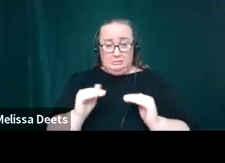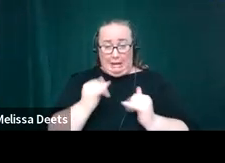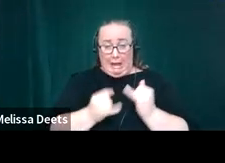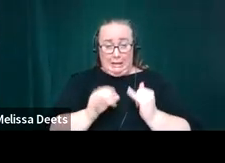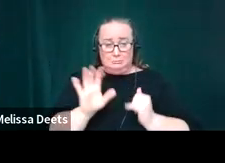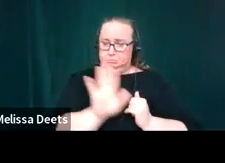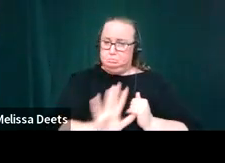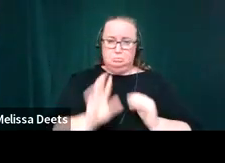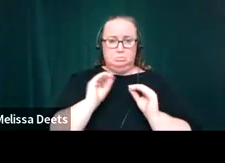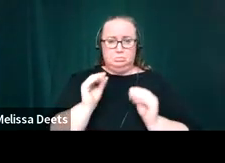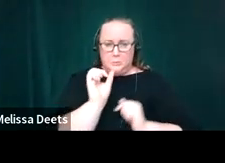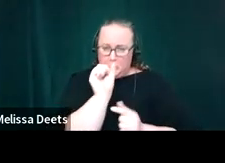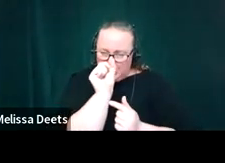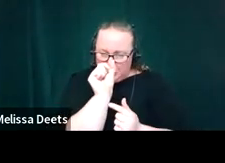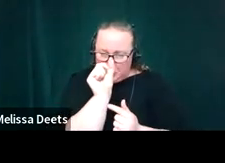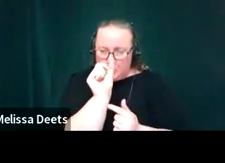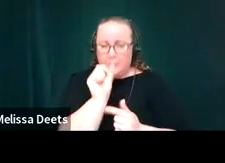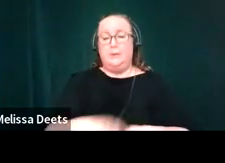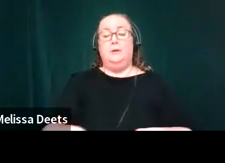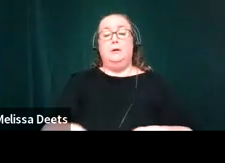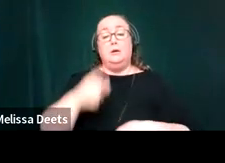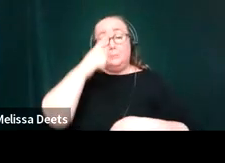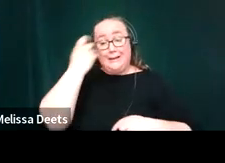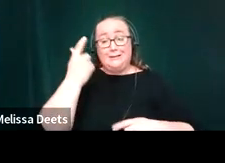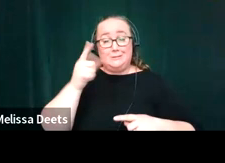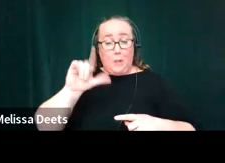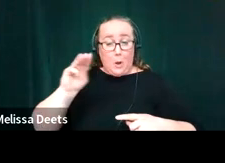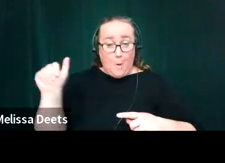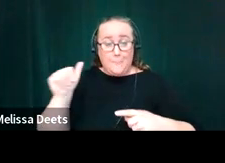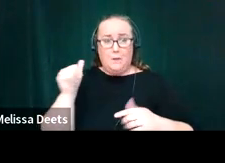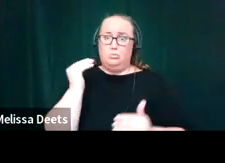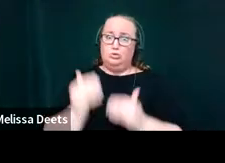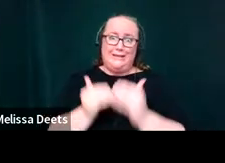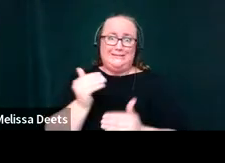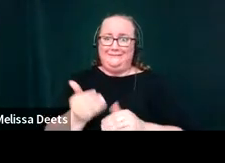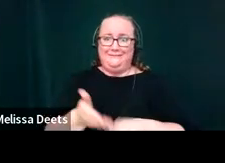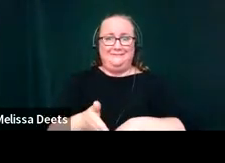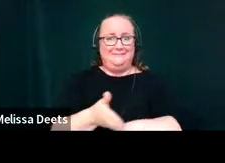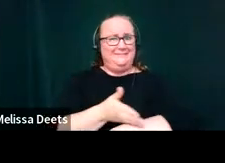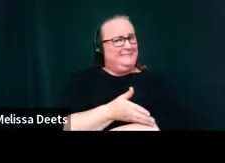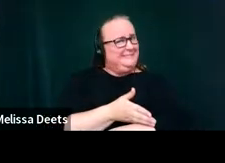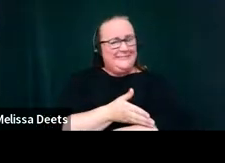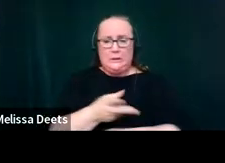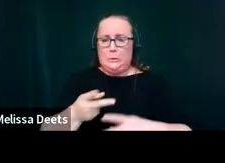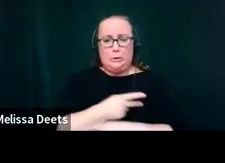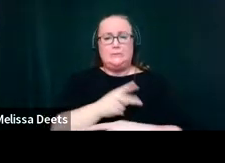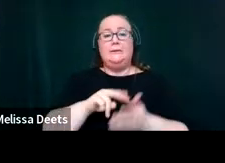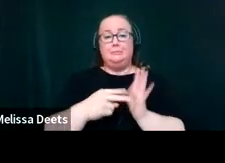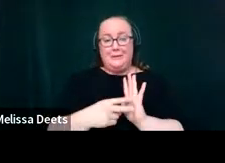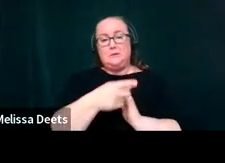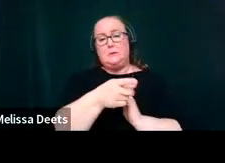eye. Because of glaucoma's progressive nature, glaucoma treatment really aims to slow down the rate of visual